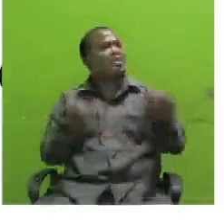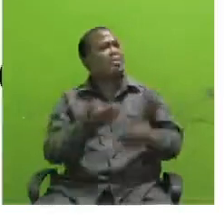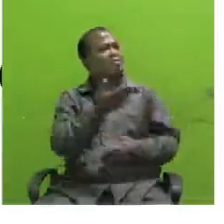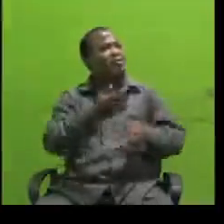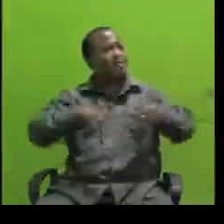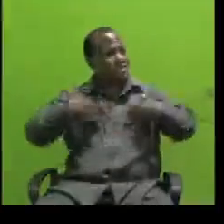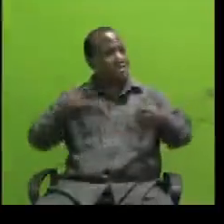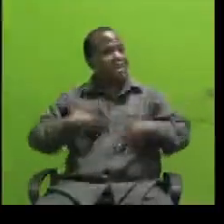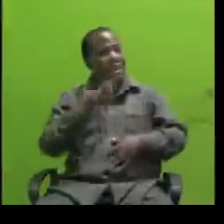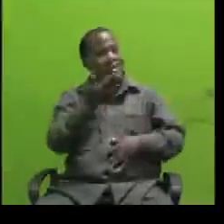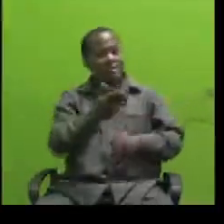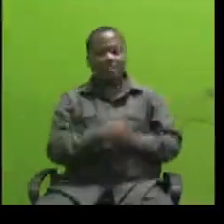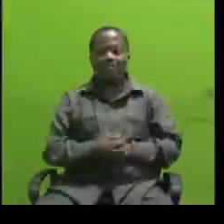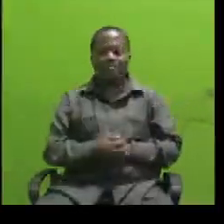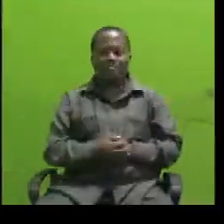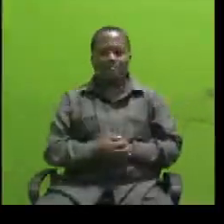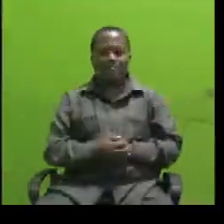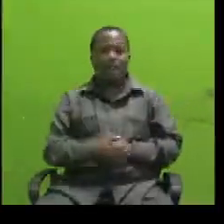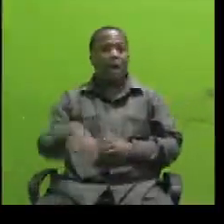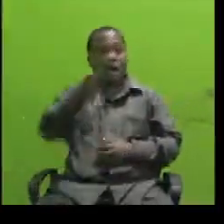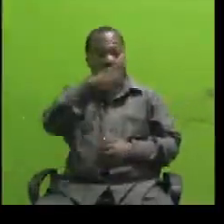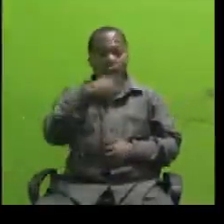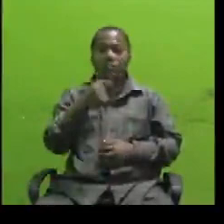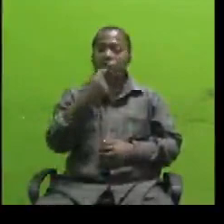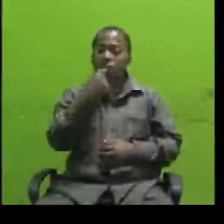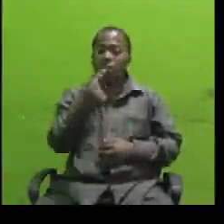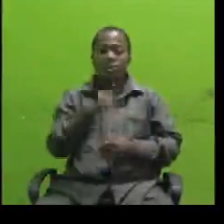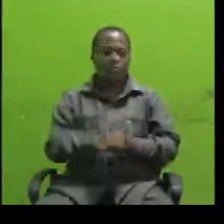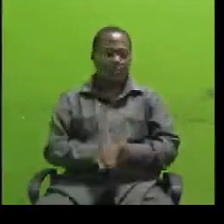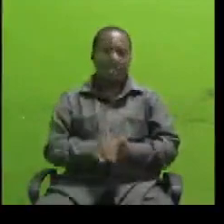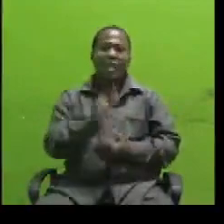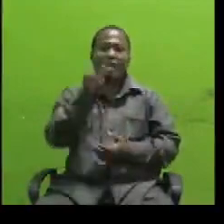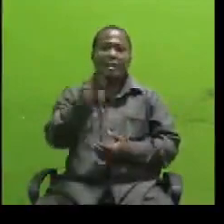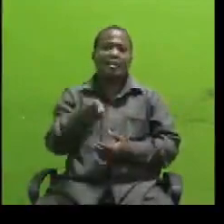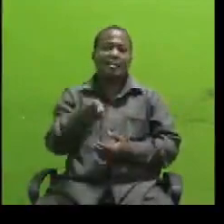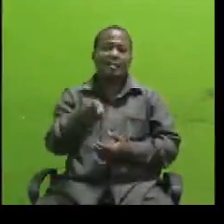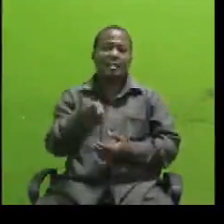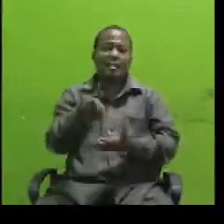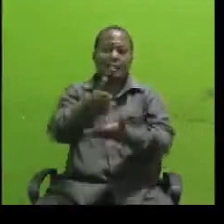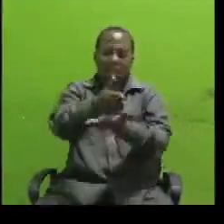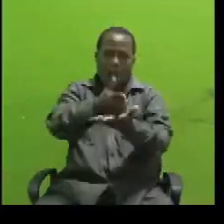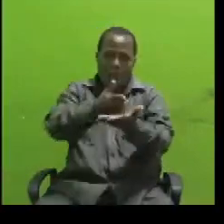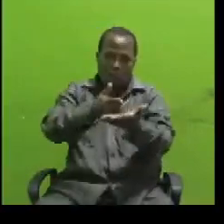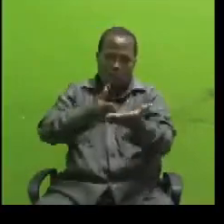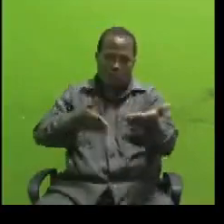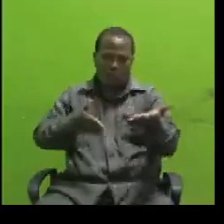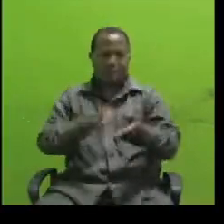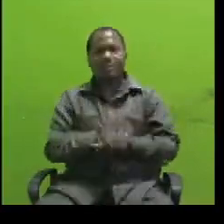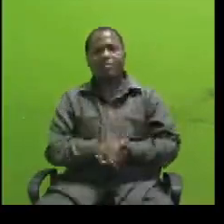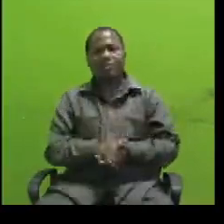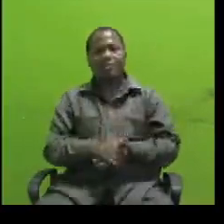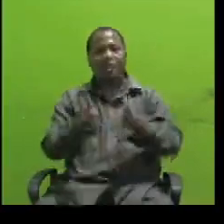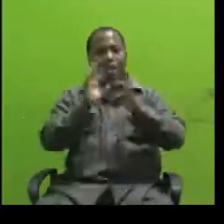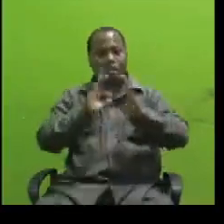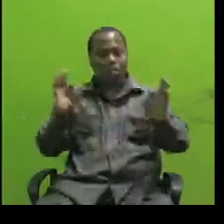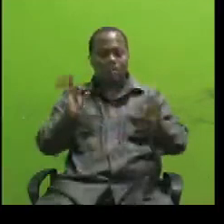it? Please, all of you, say it is 4:15. Very good.